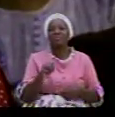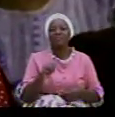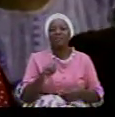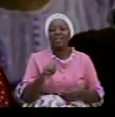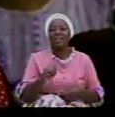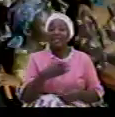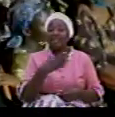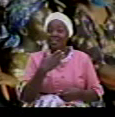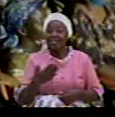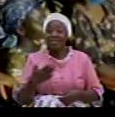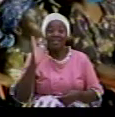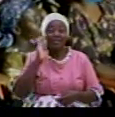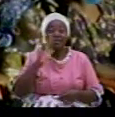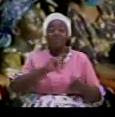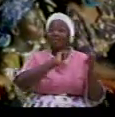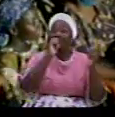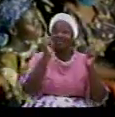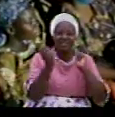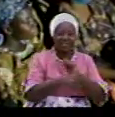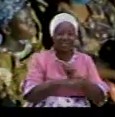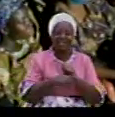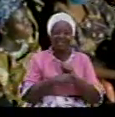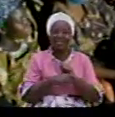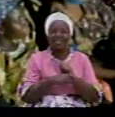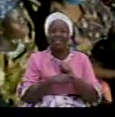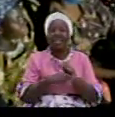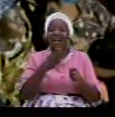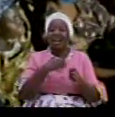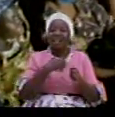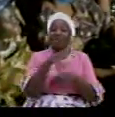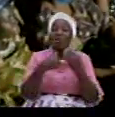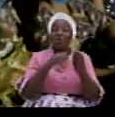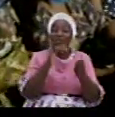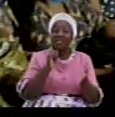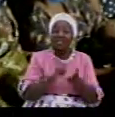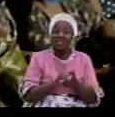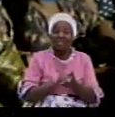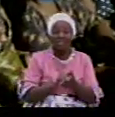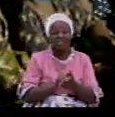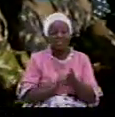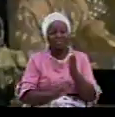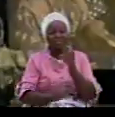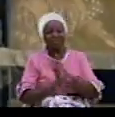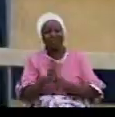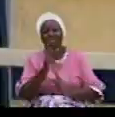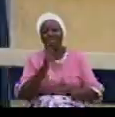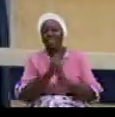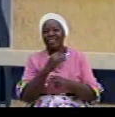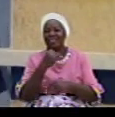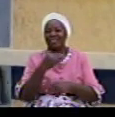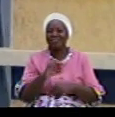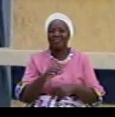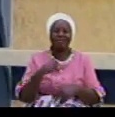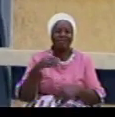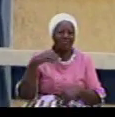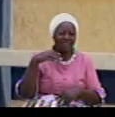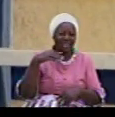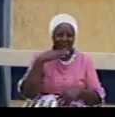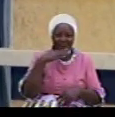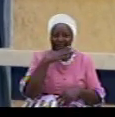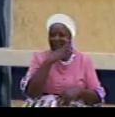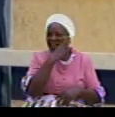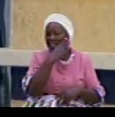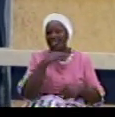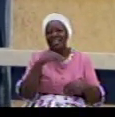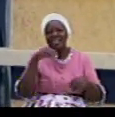things will change. All that, you know, kind of life inside you, the